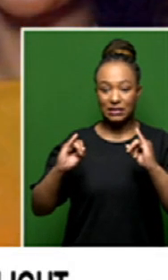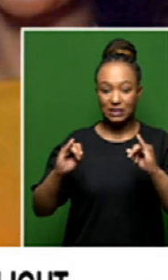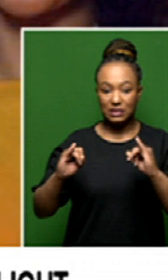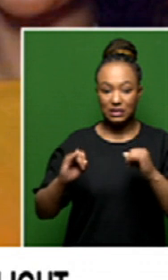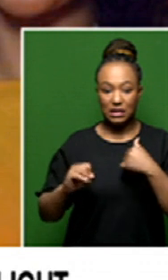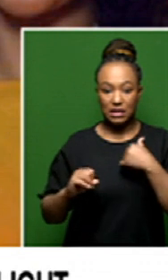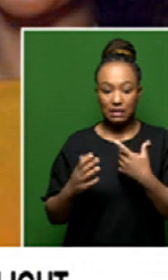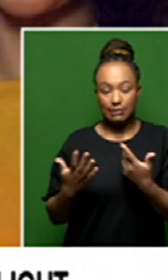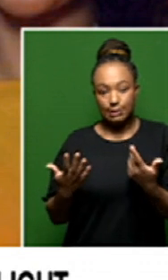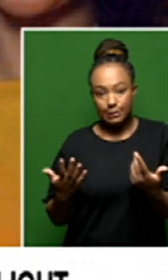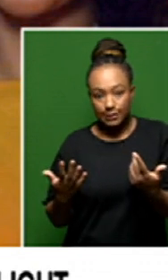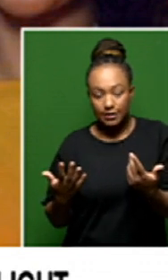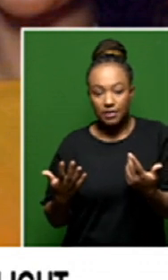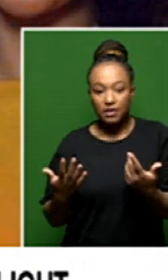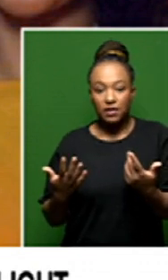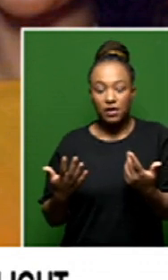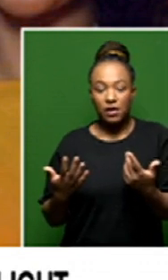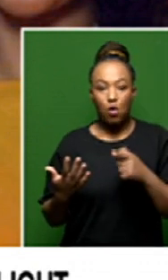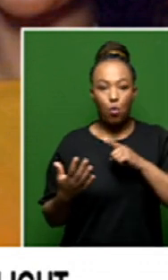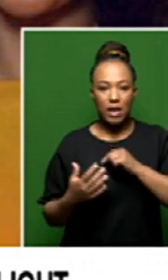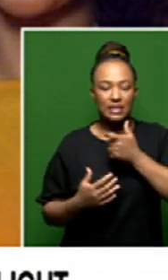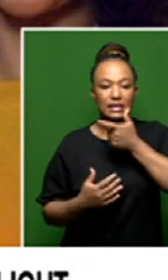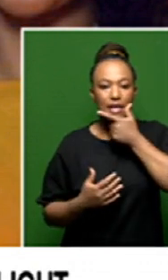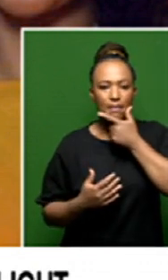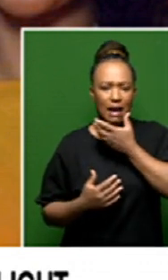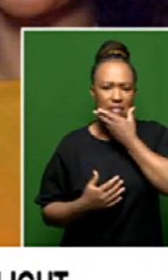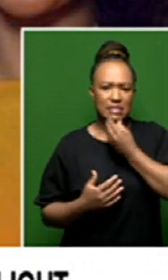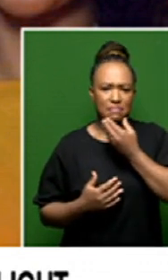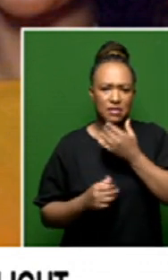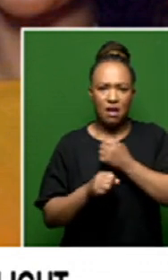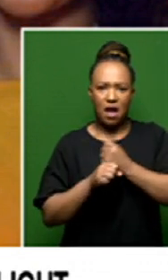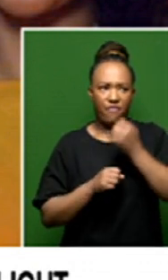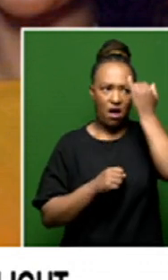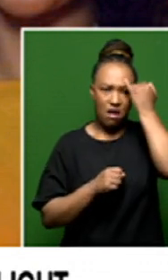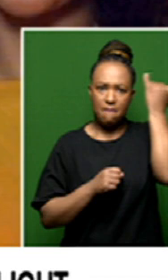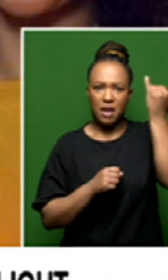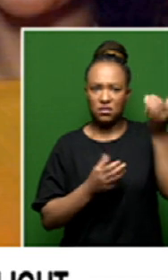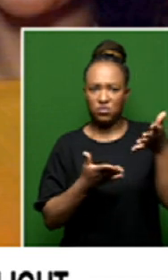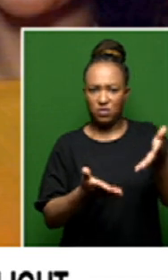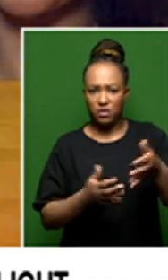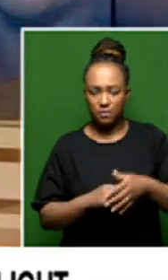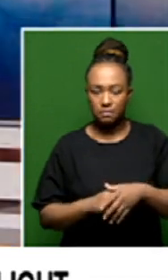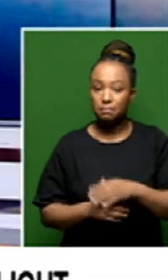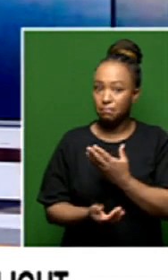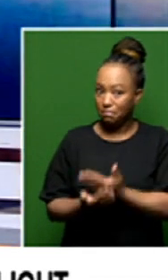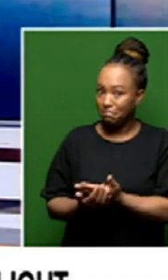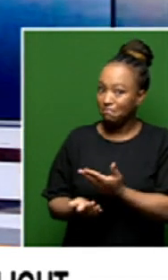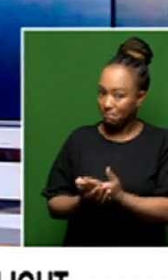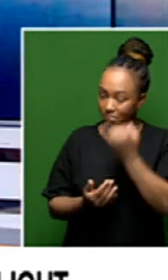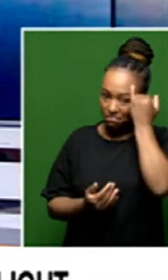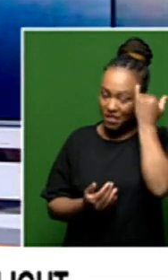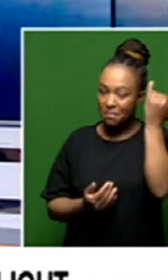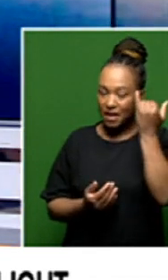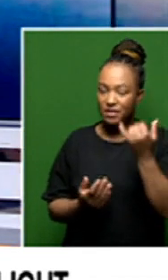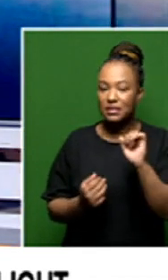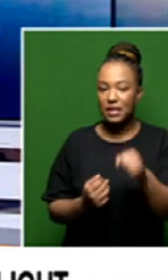how I envisaged my December Christmas vacation. Yeah, I can only imagine. I mean, I was just going through,